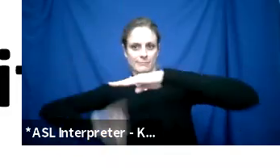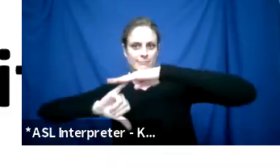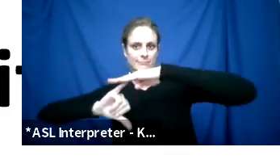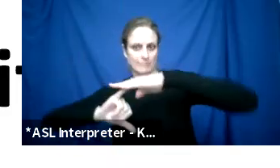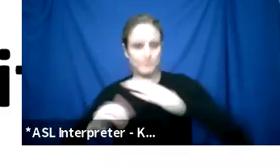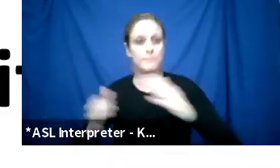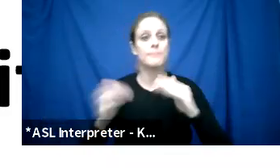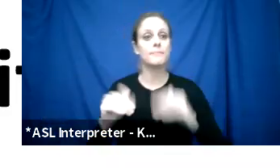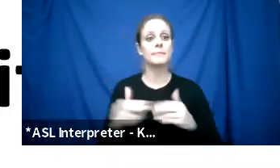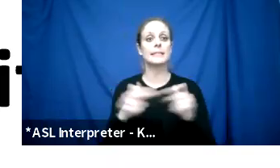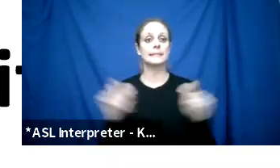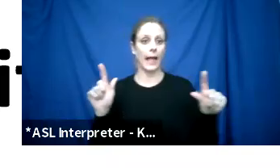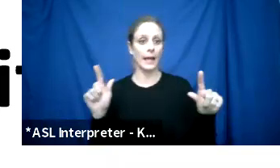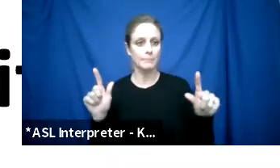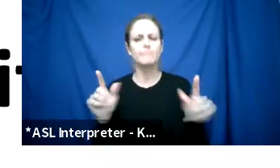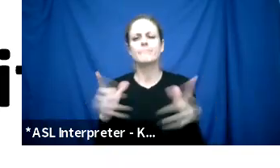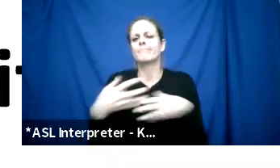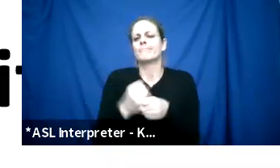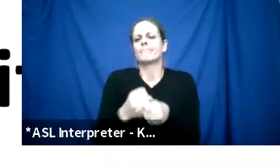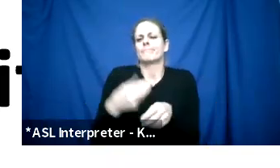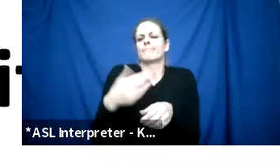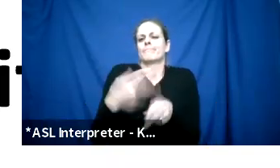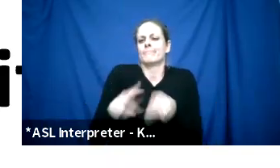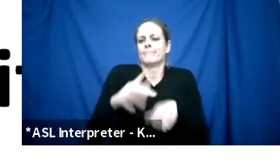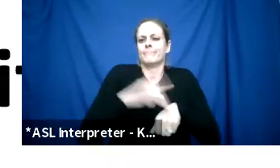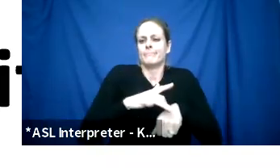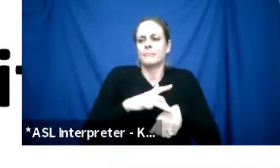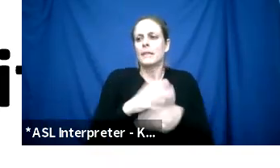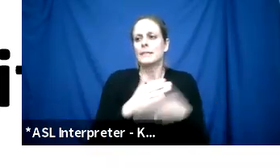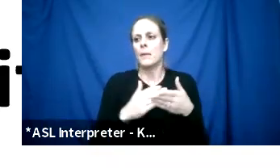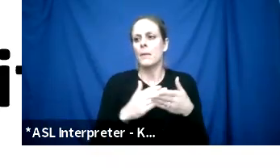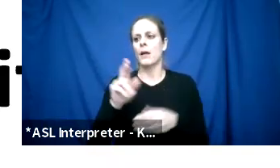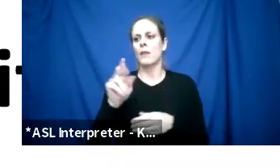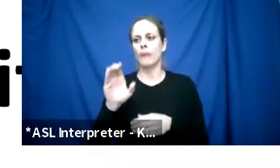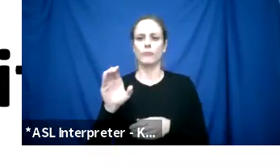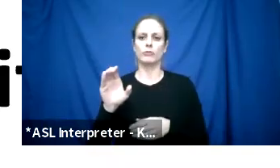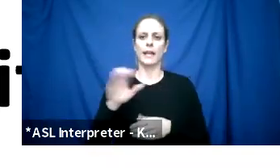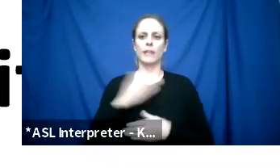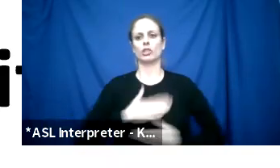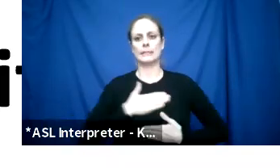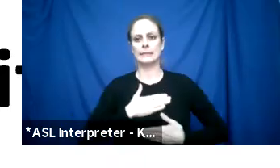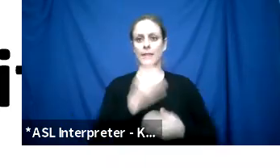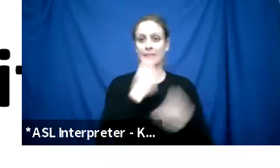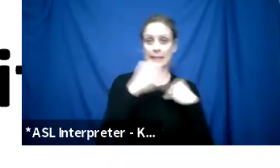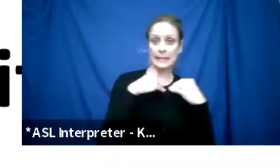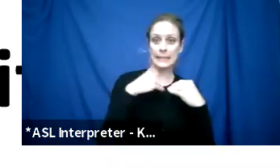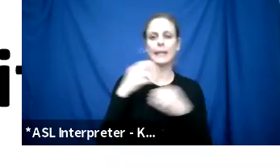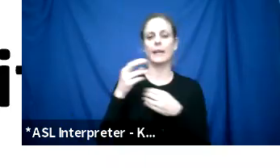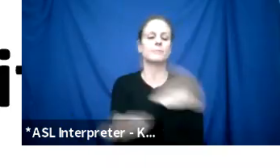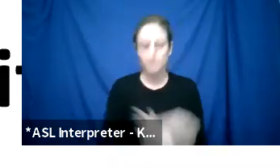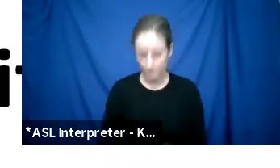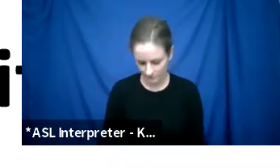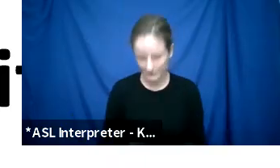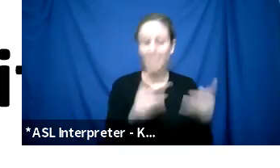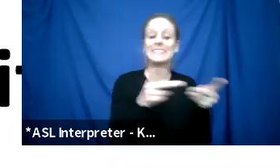I also wanted to briefly just talk about some of the recreation facilities and rehab facilities that you might find in